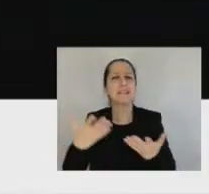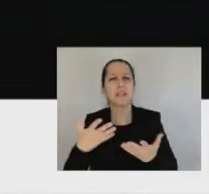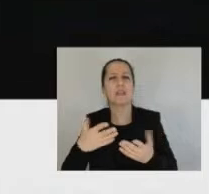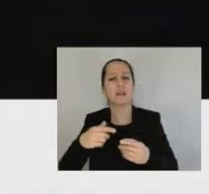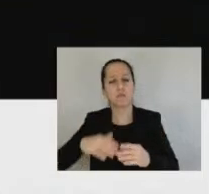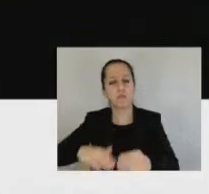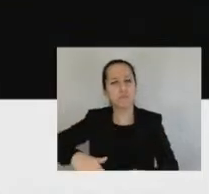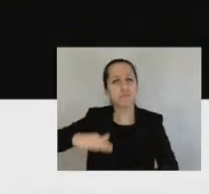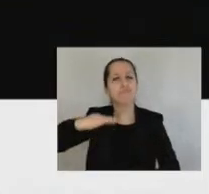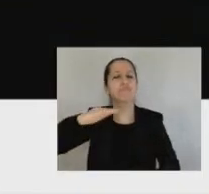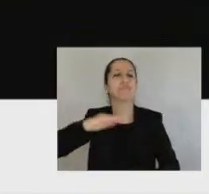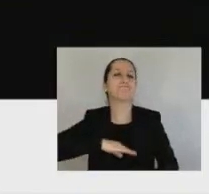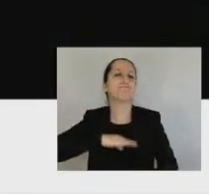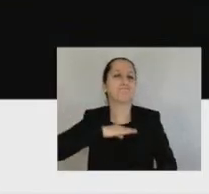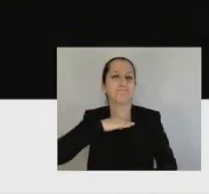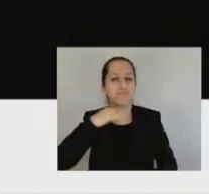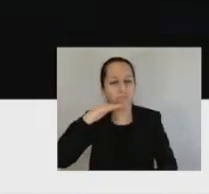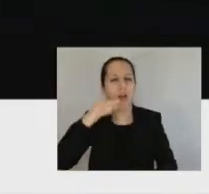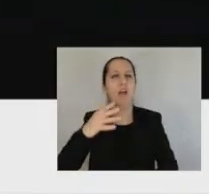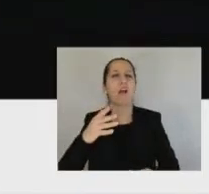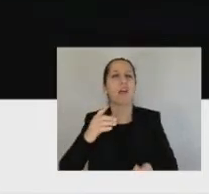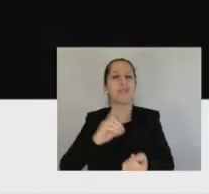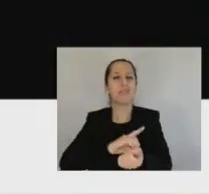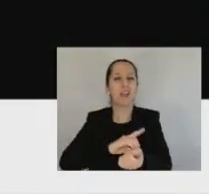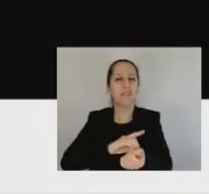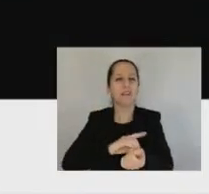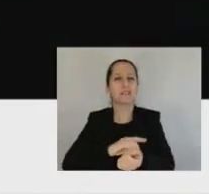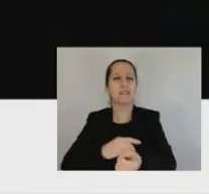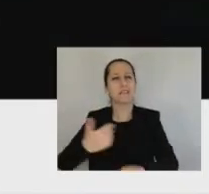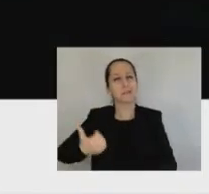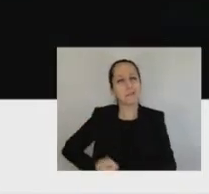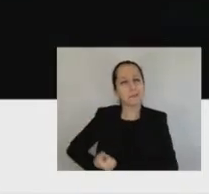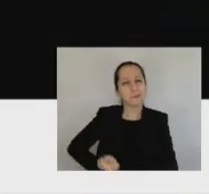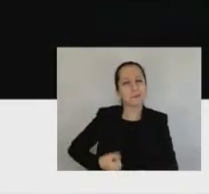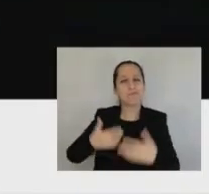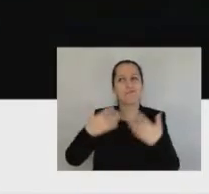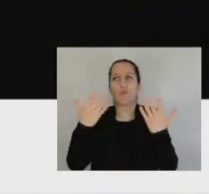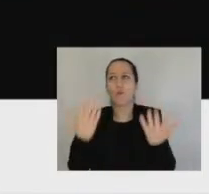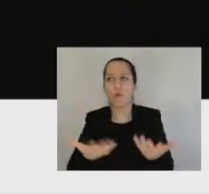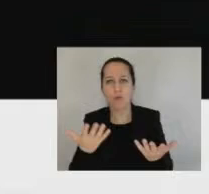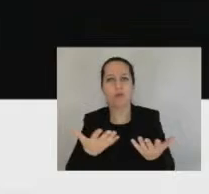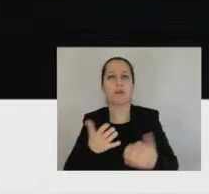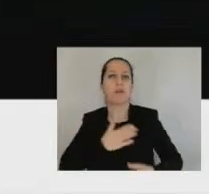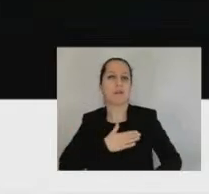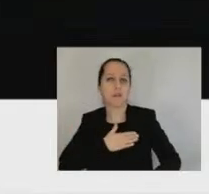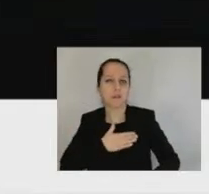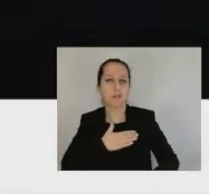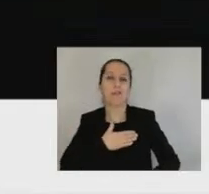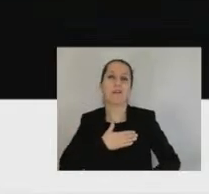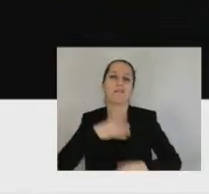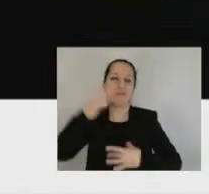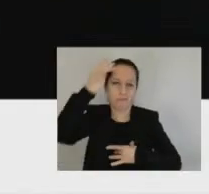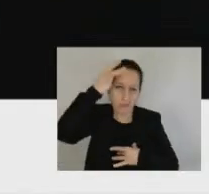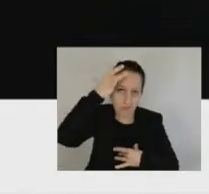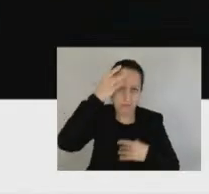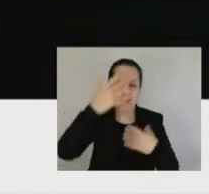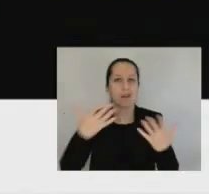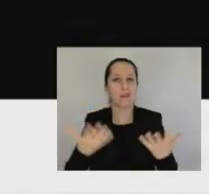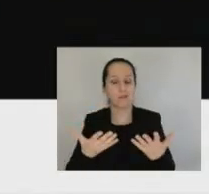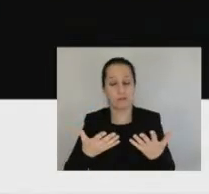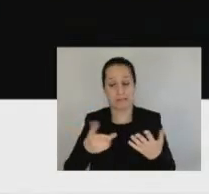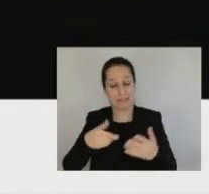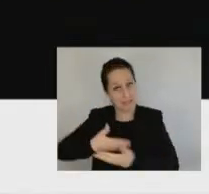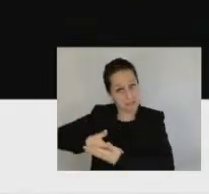problems as a result of cardiovascular diseases and high blood pressure is greater for boys and girls that